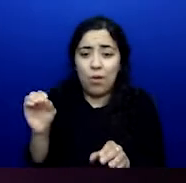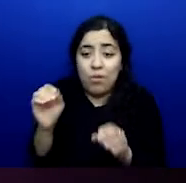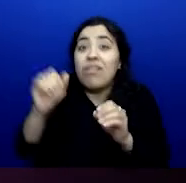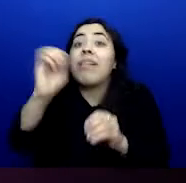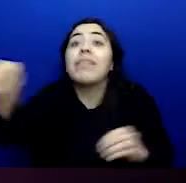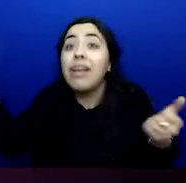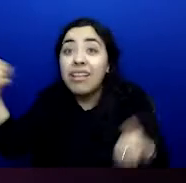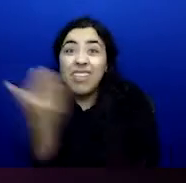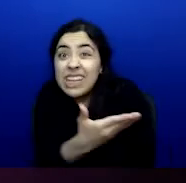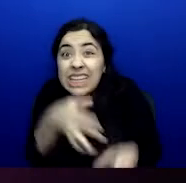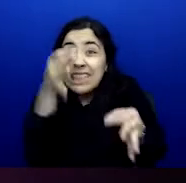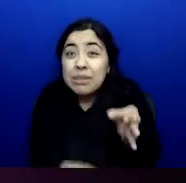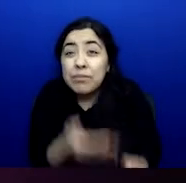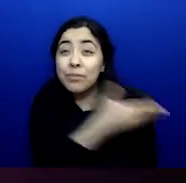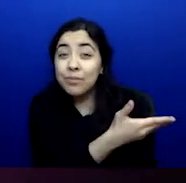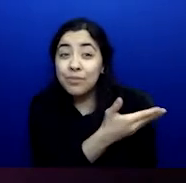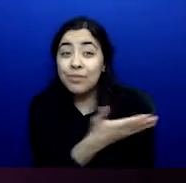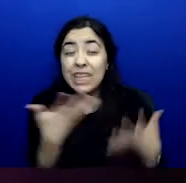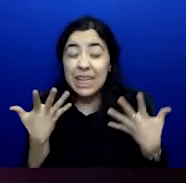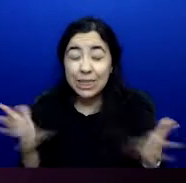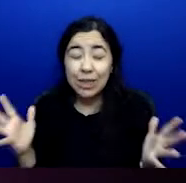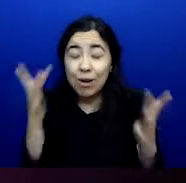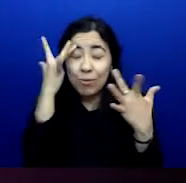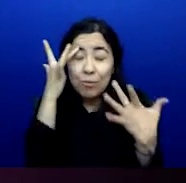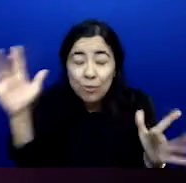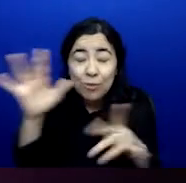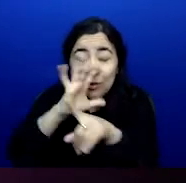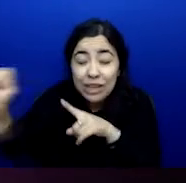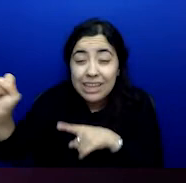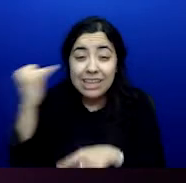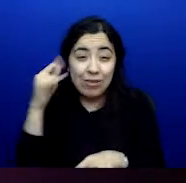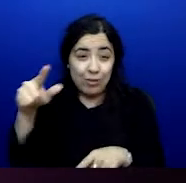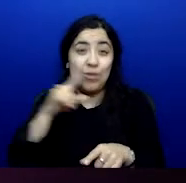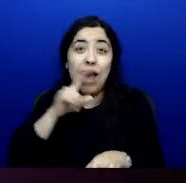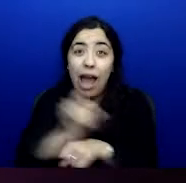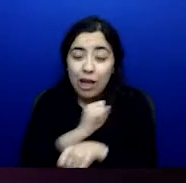it. Like, it just is so brilliant